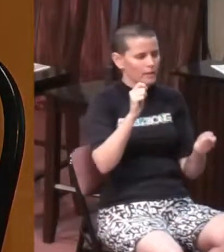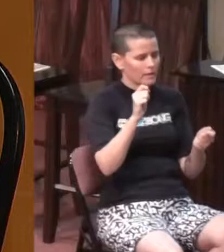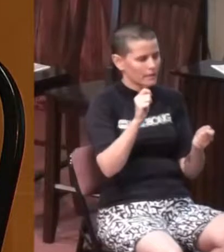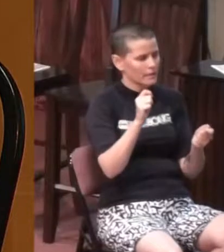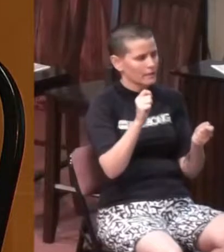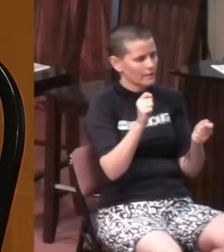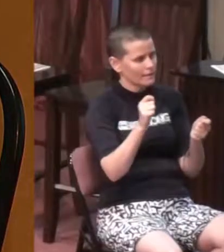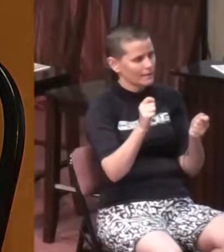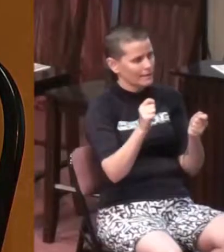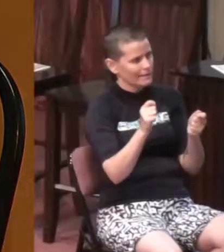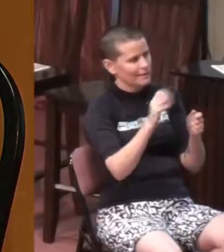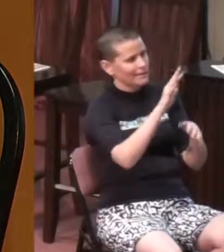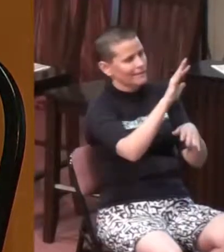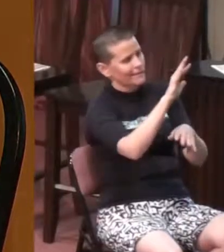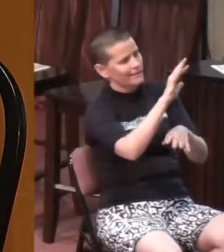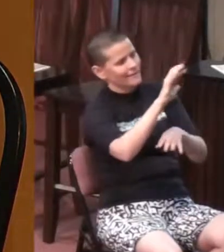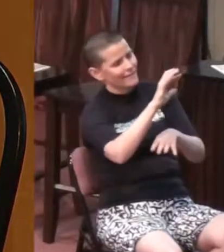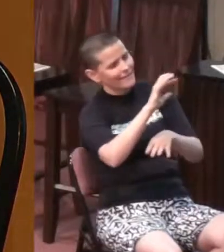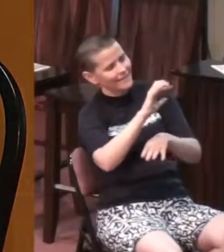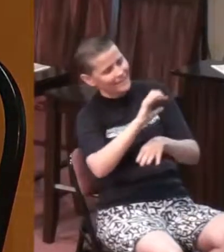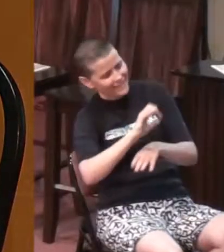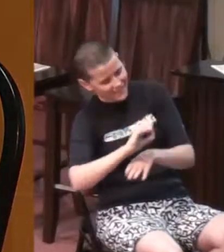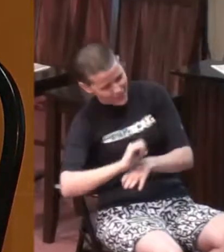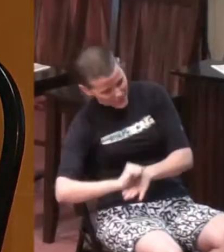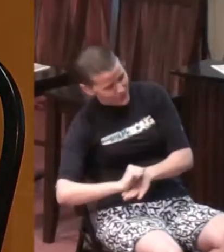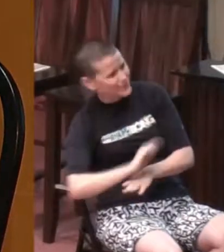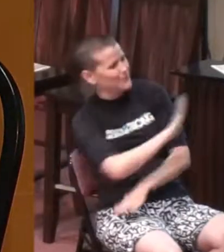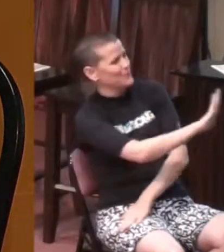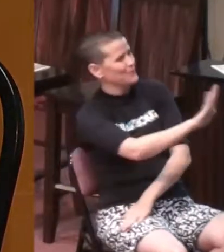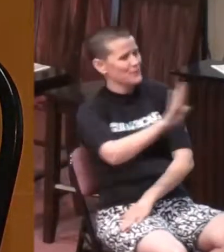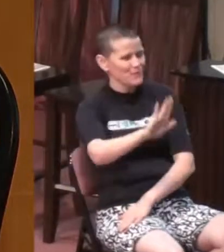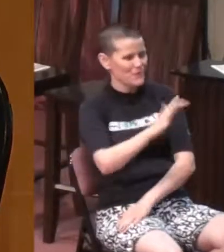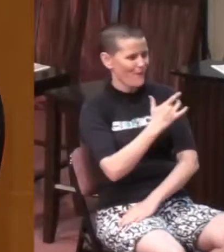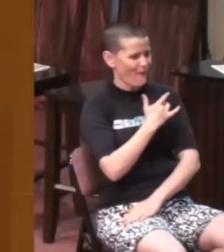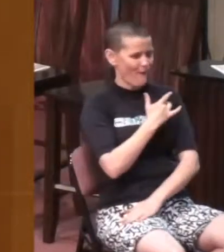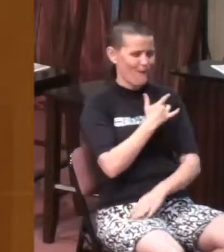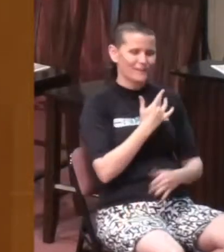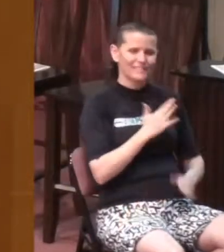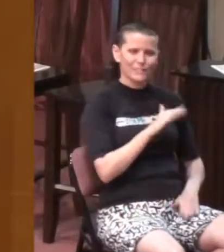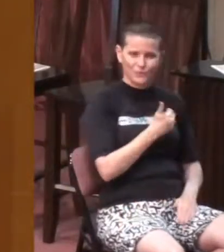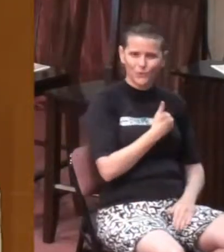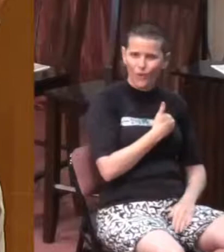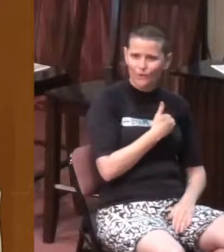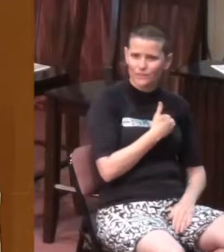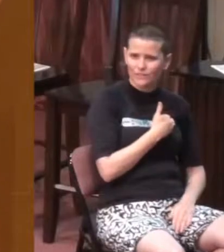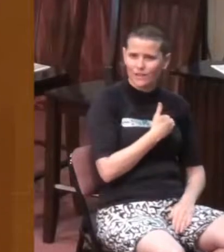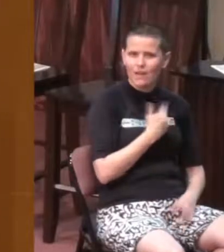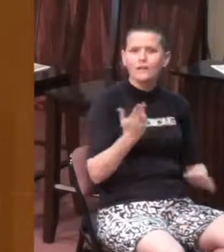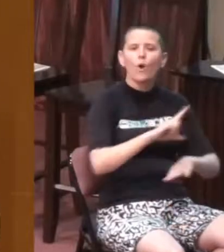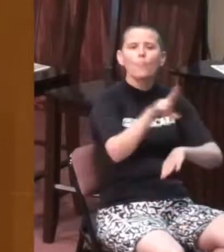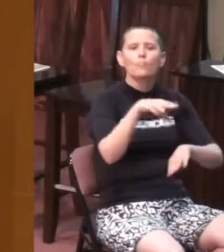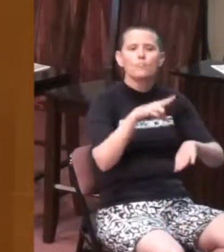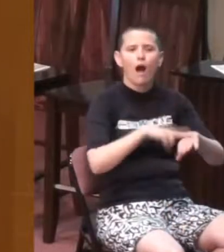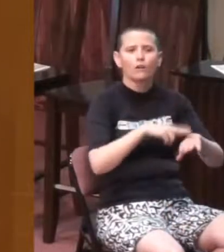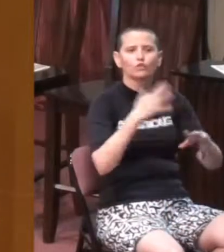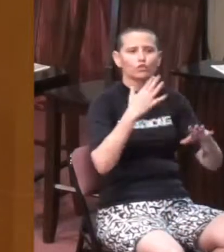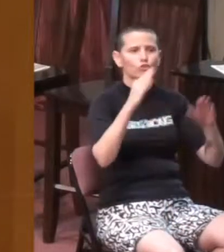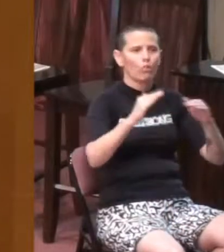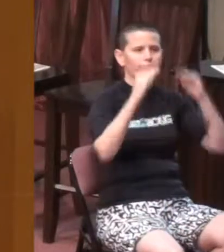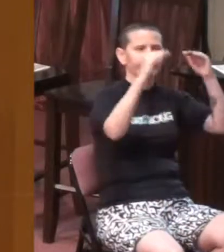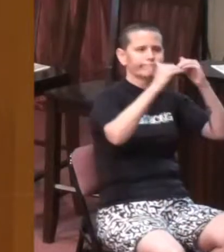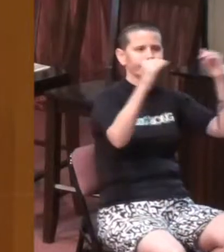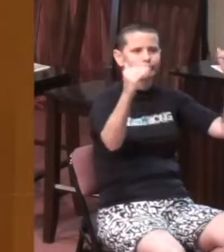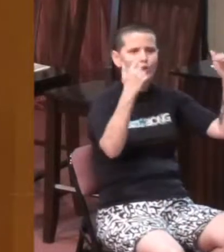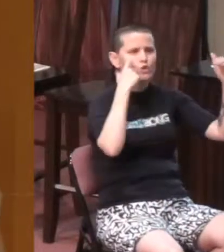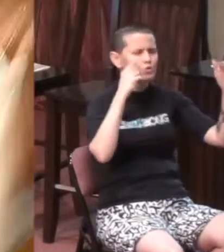each of your beloved and beautiful hearts and souls. Now, on a national level, when you work for a denominational headquarters, you